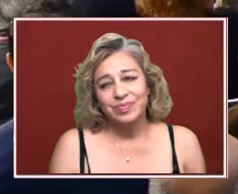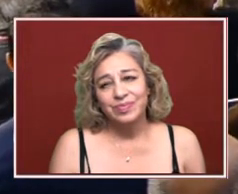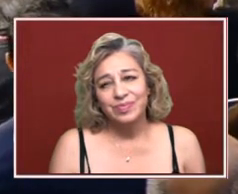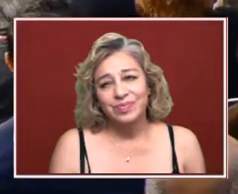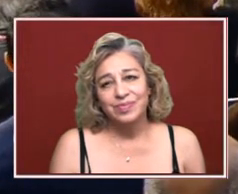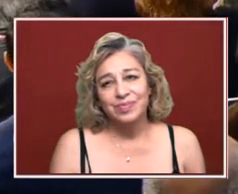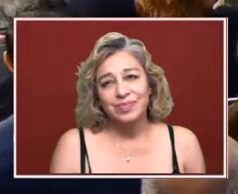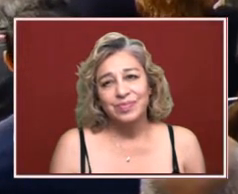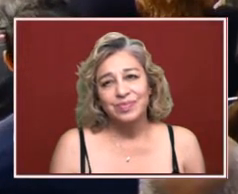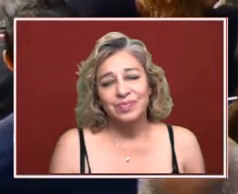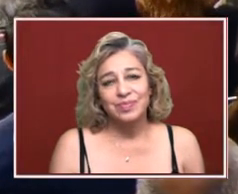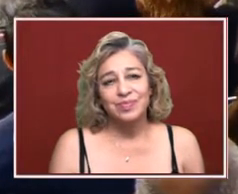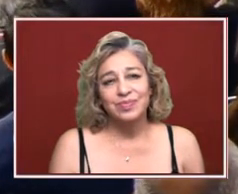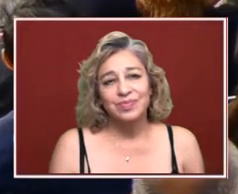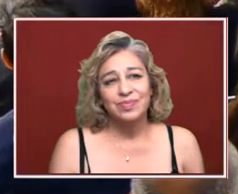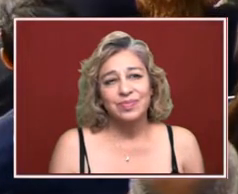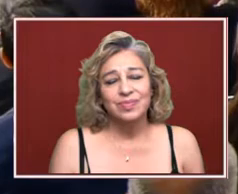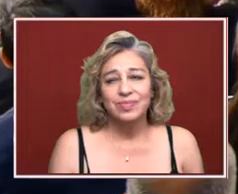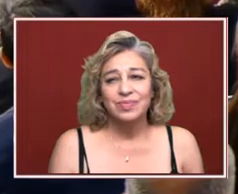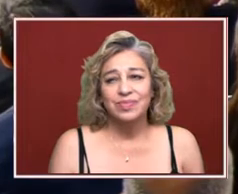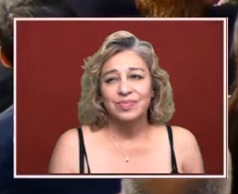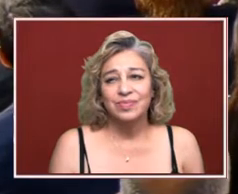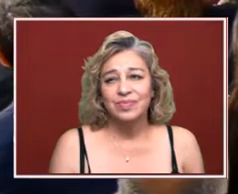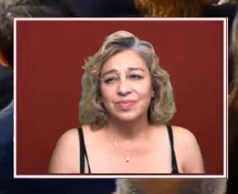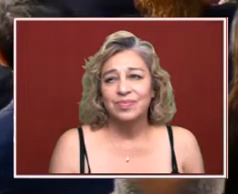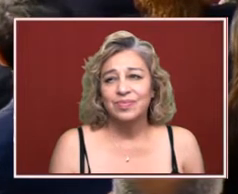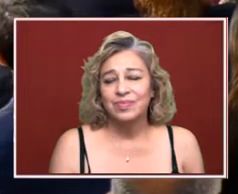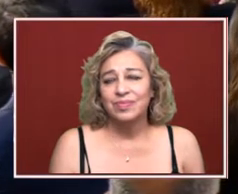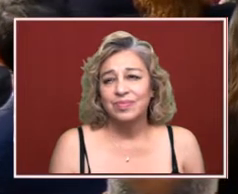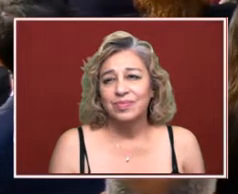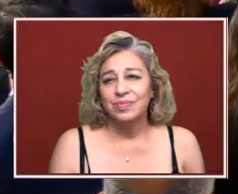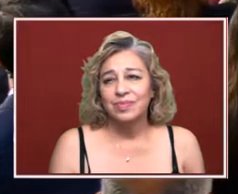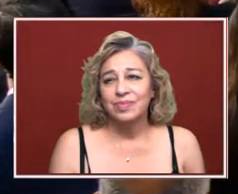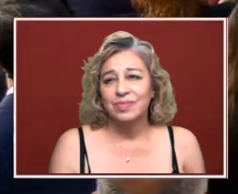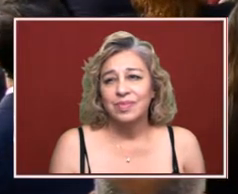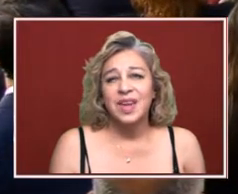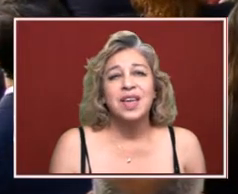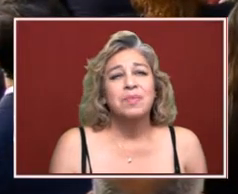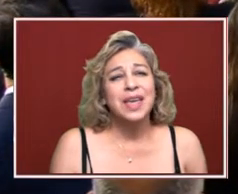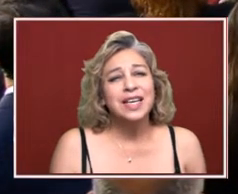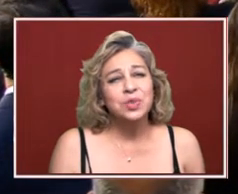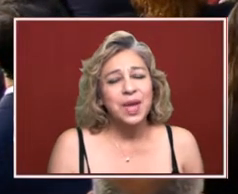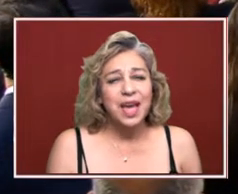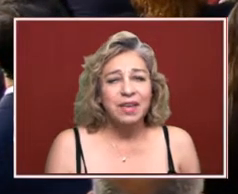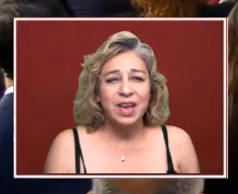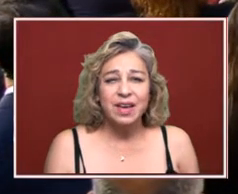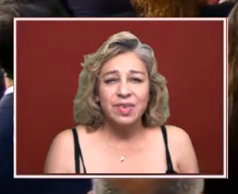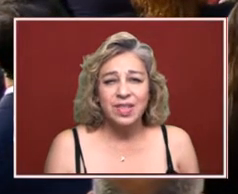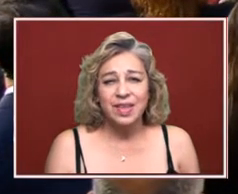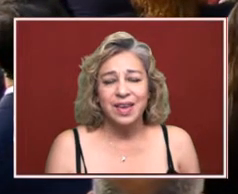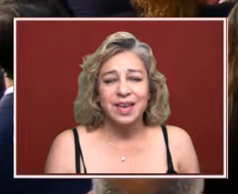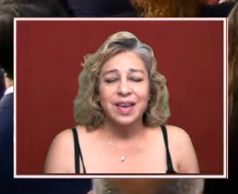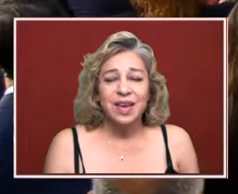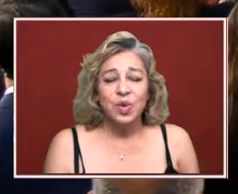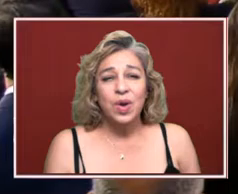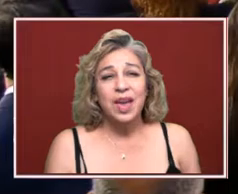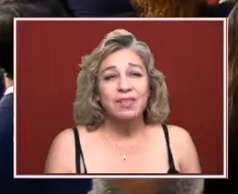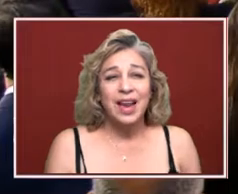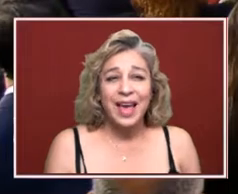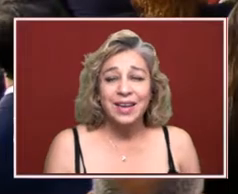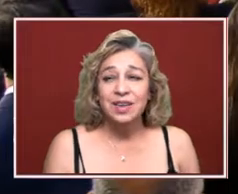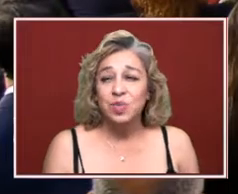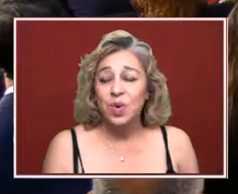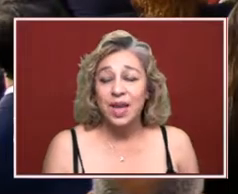Porque tenemos todo. Tenemos las tierras, hay agua. Because we have everything. We